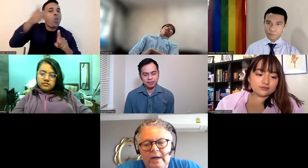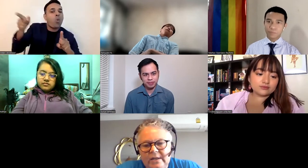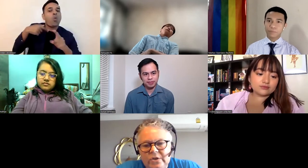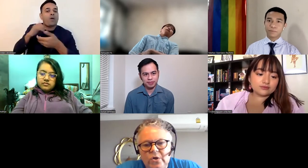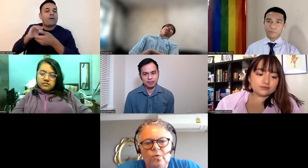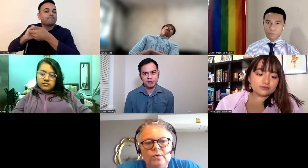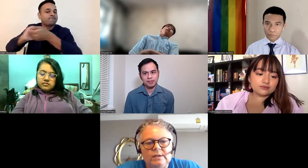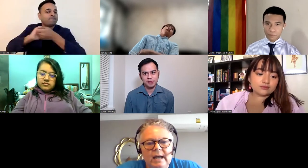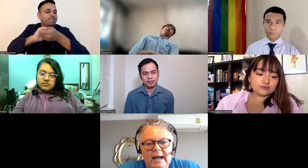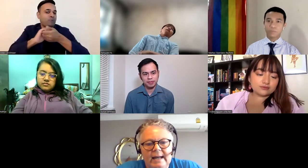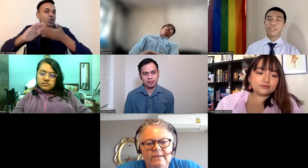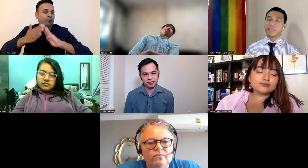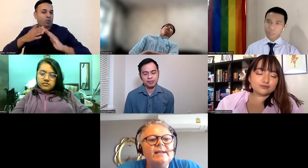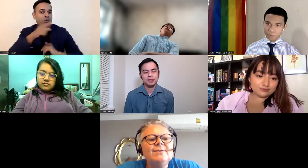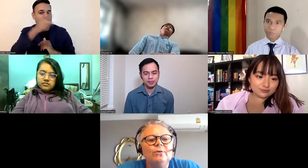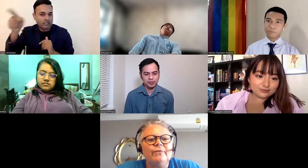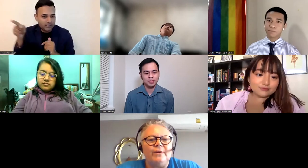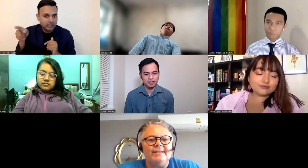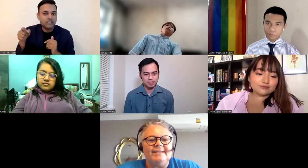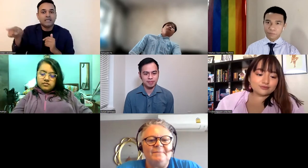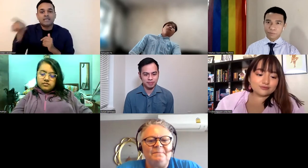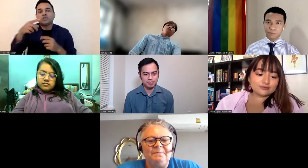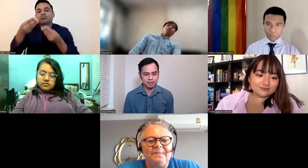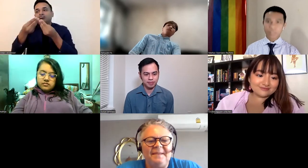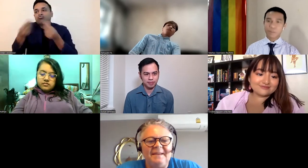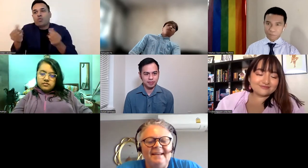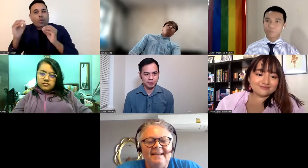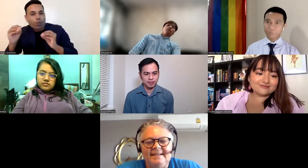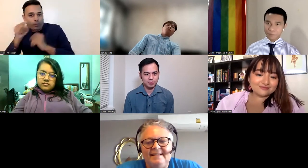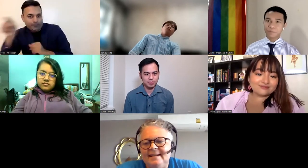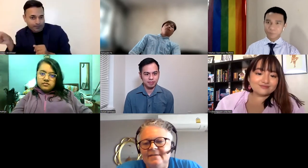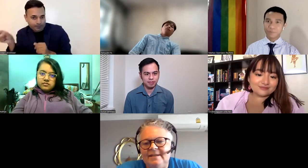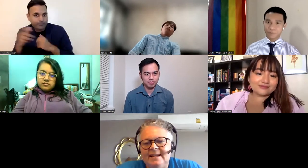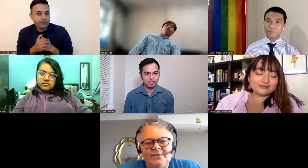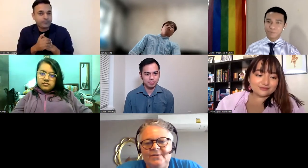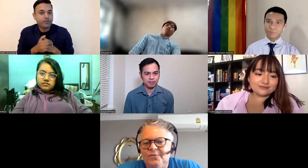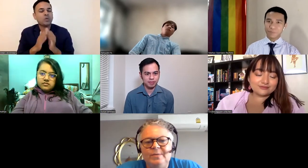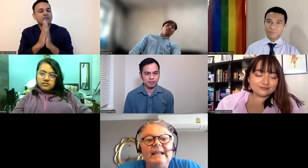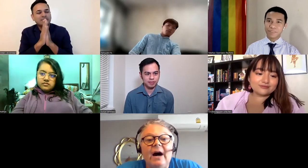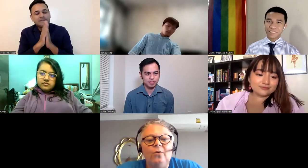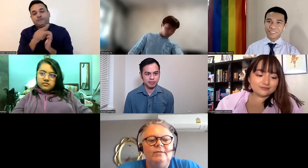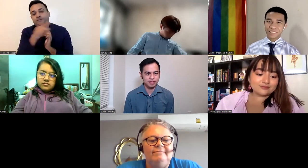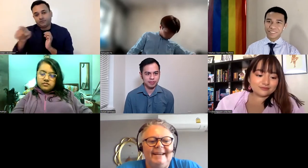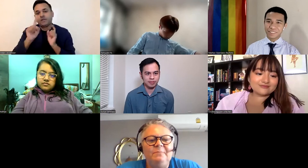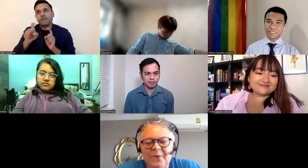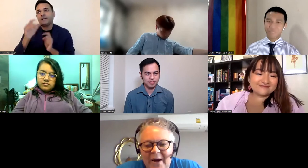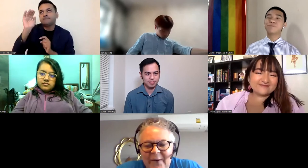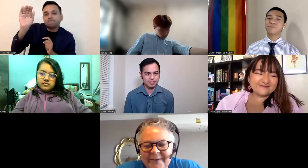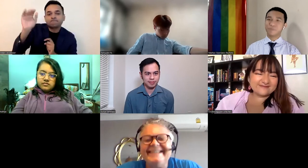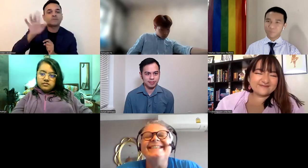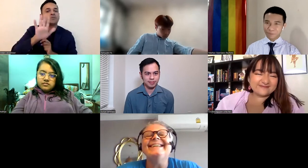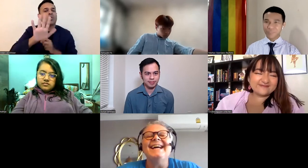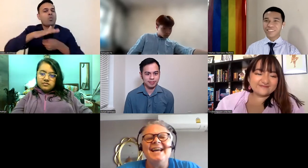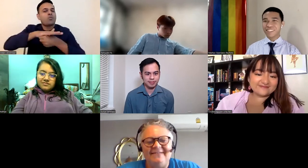to NGOs, and raise your voice. This is an invitation to be loud and